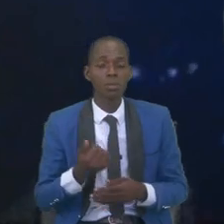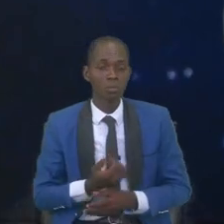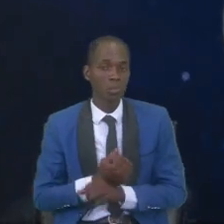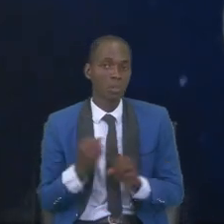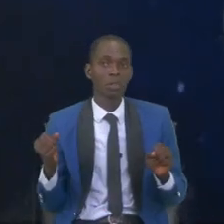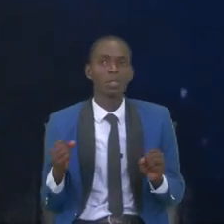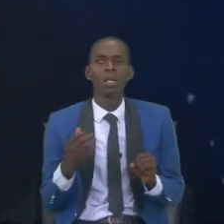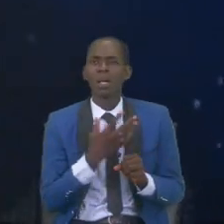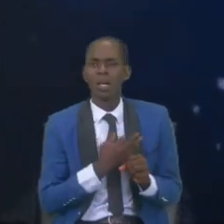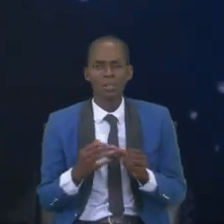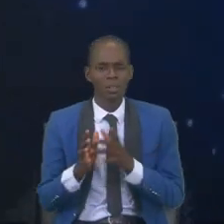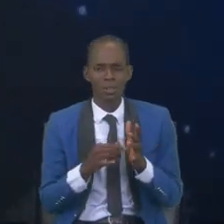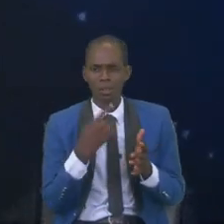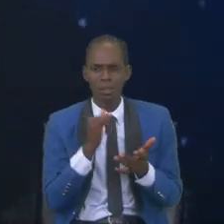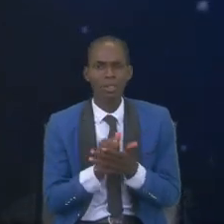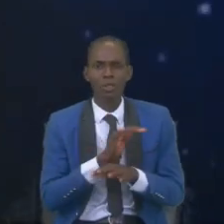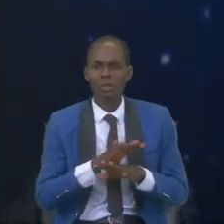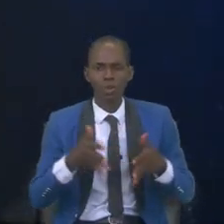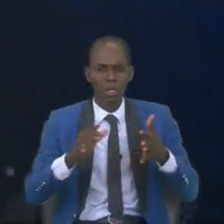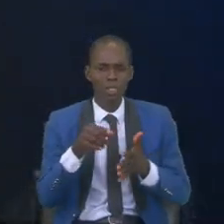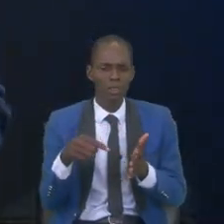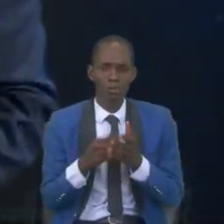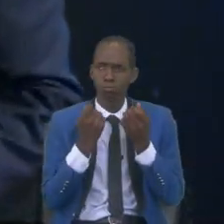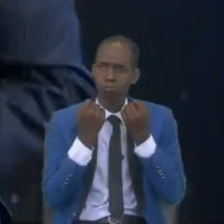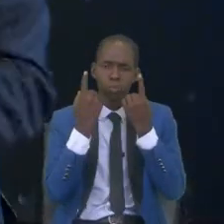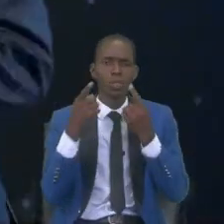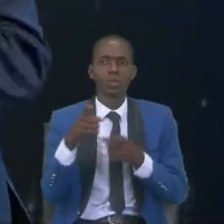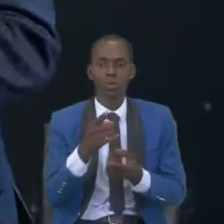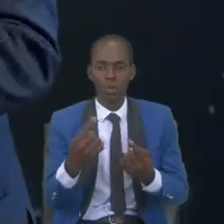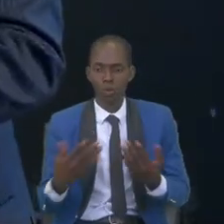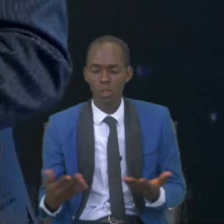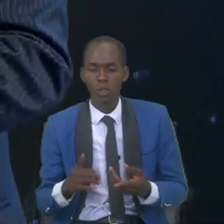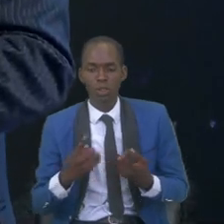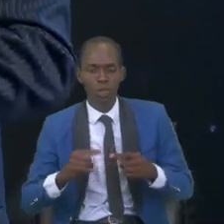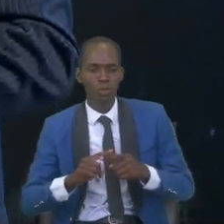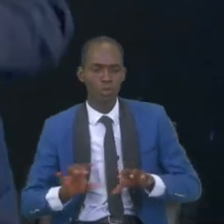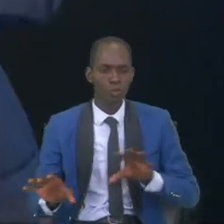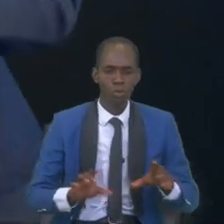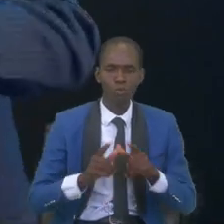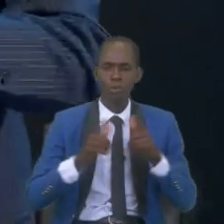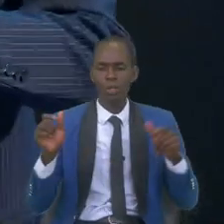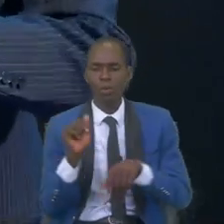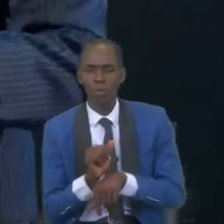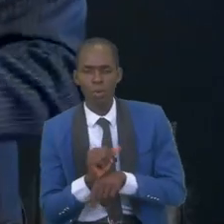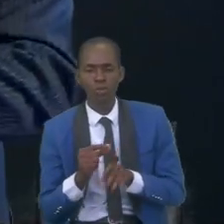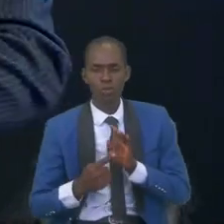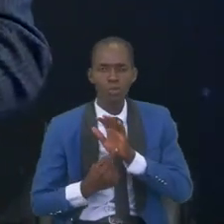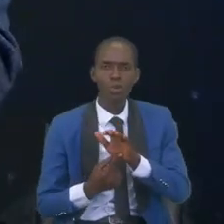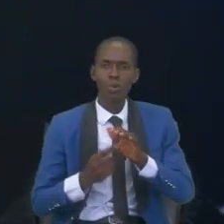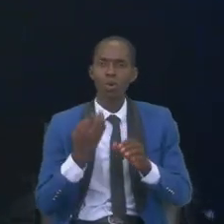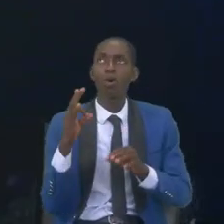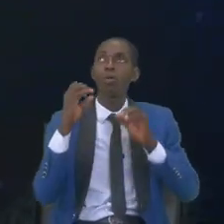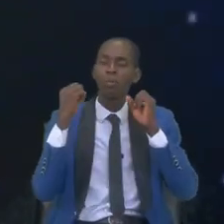this surprise you, that you come here and you want to do exploits, you want to manifest power, and yet we say